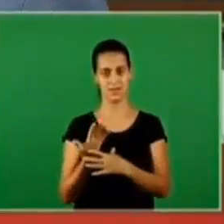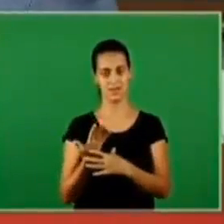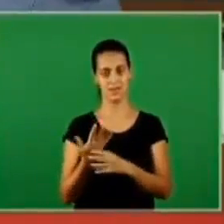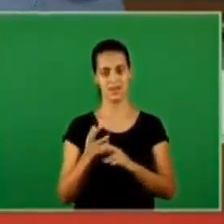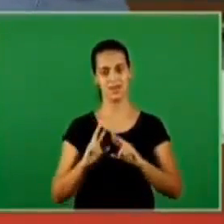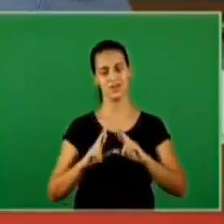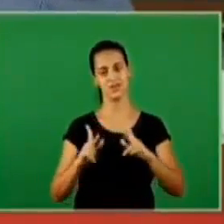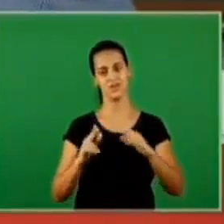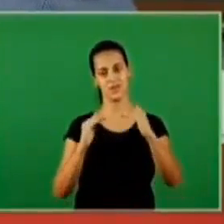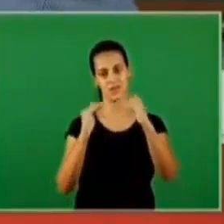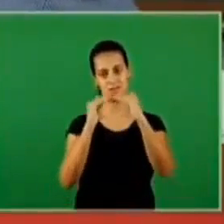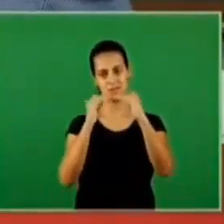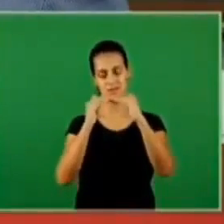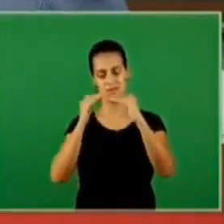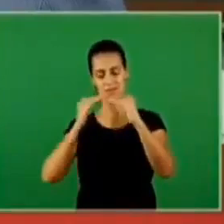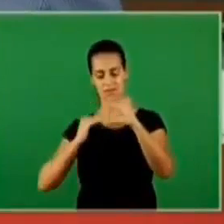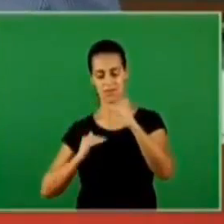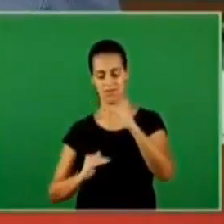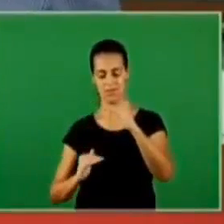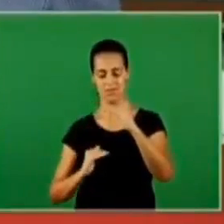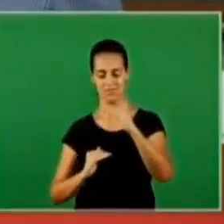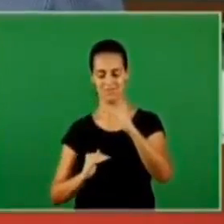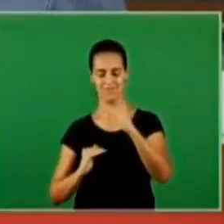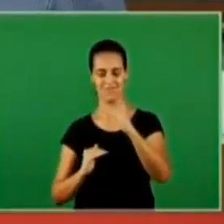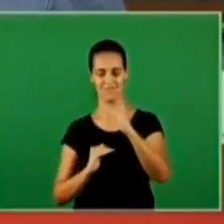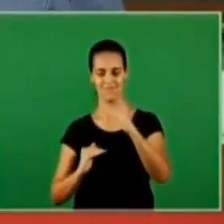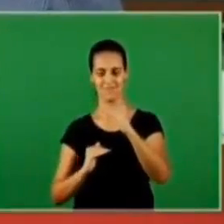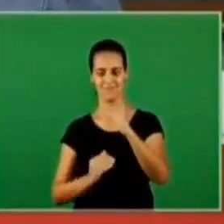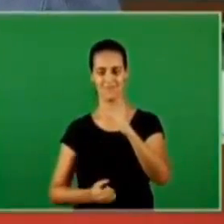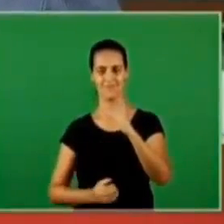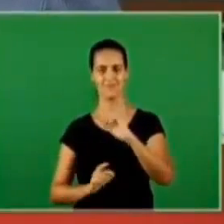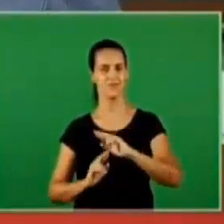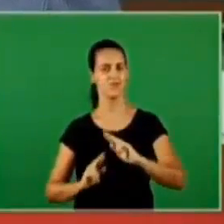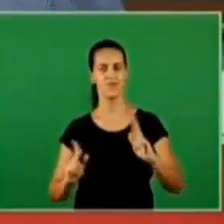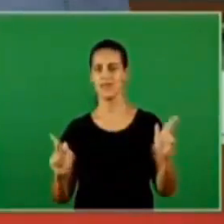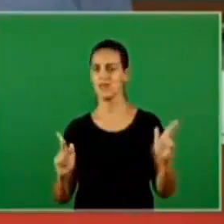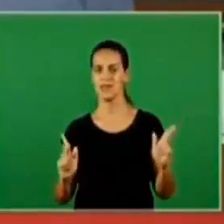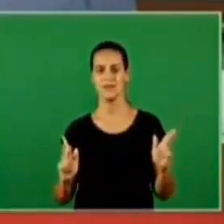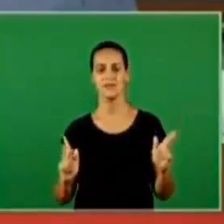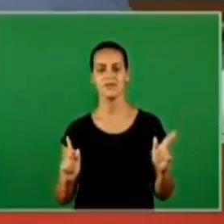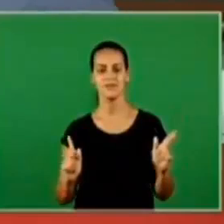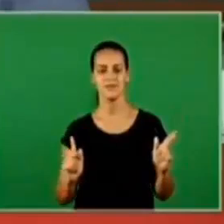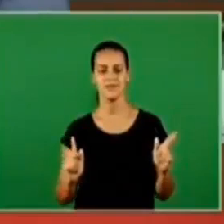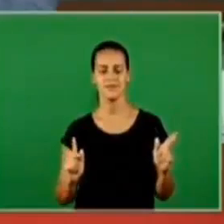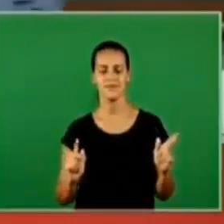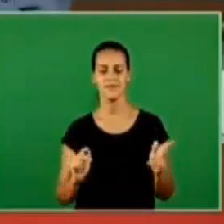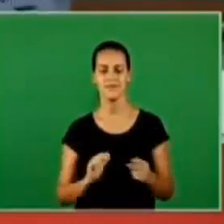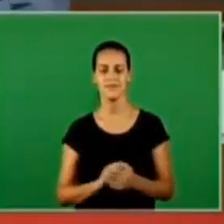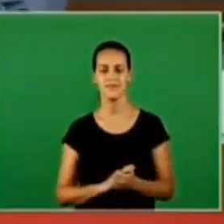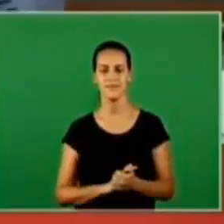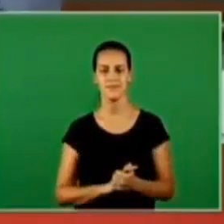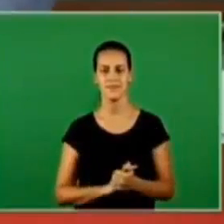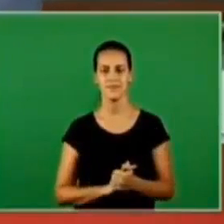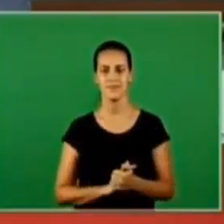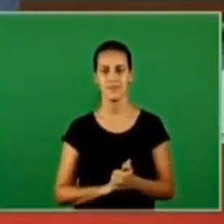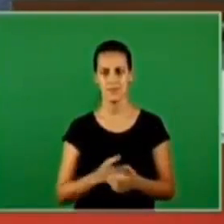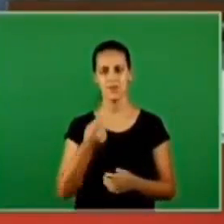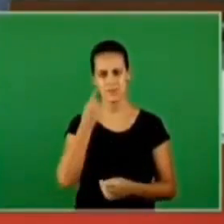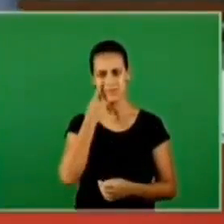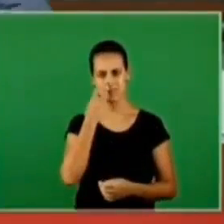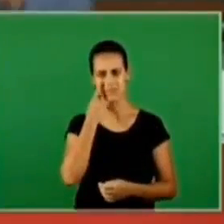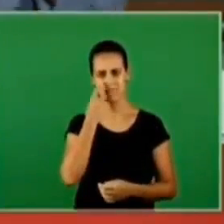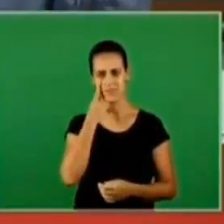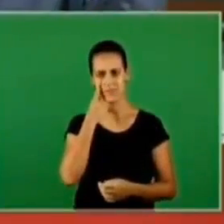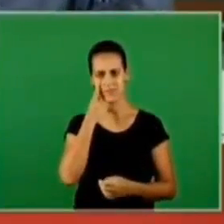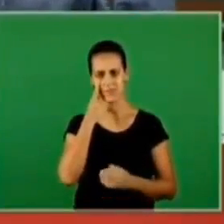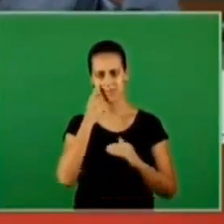is different than this other way of life which is here. So we're going to